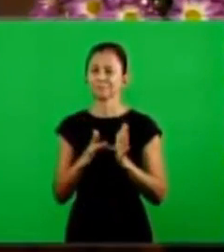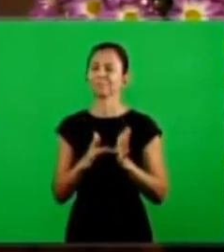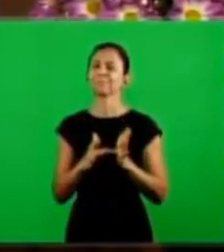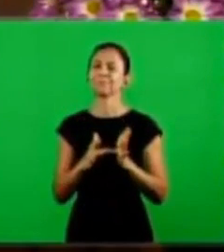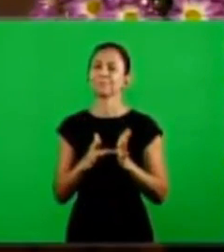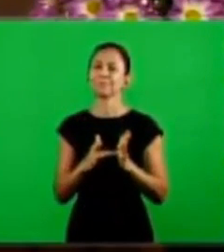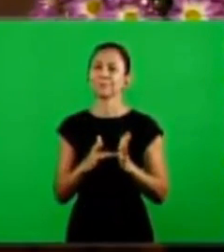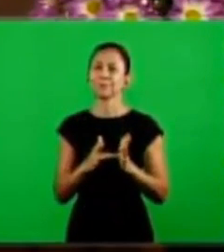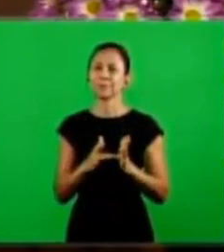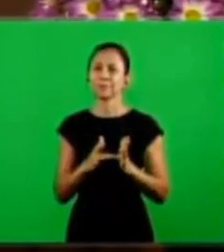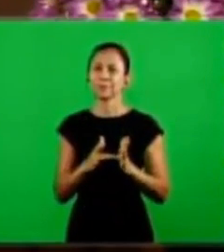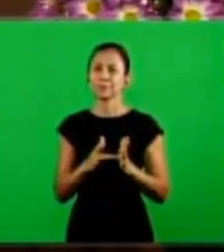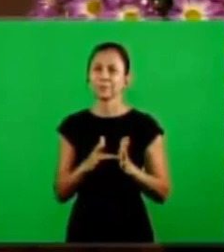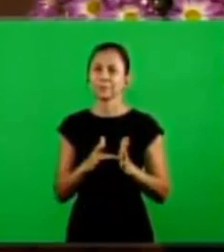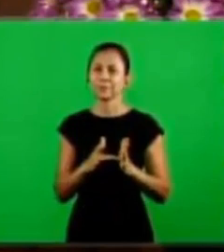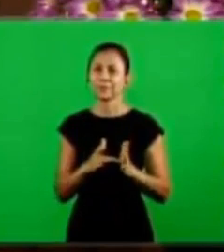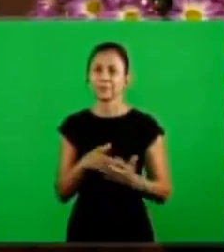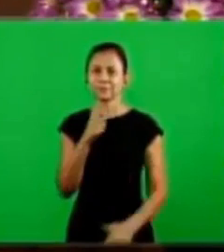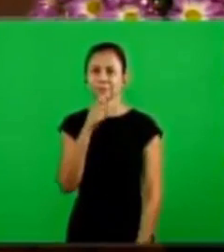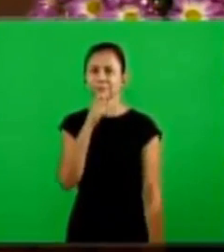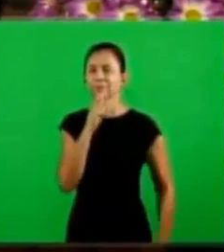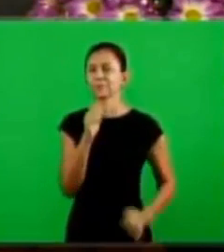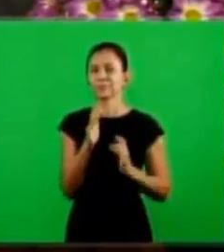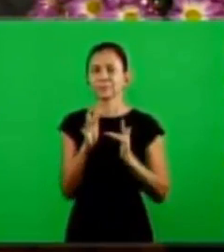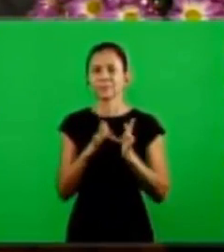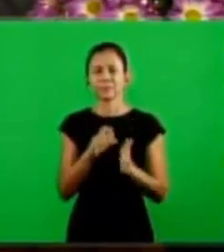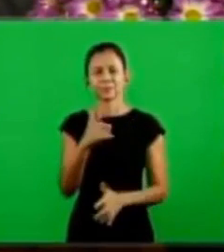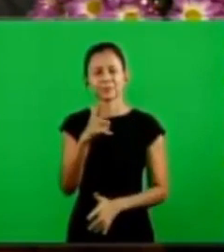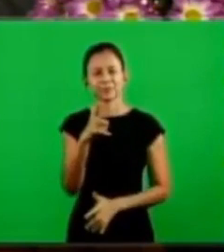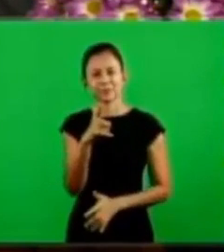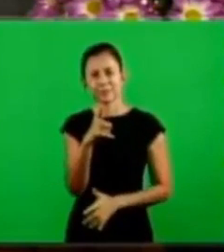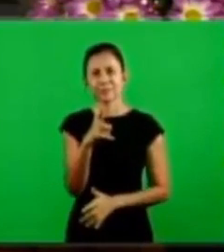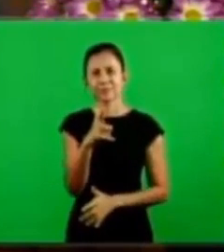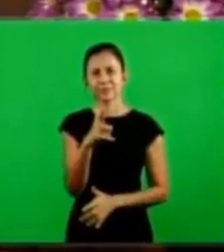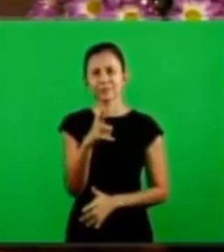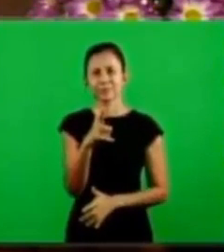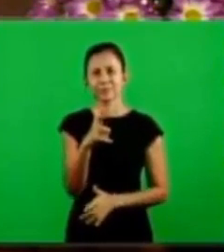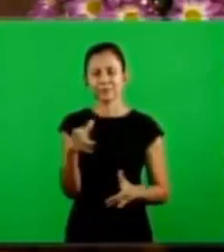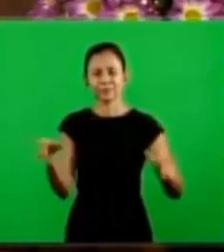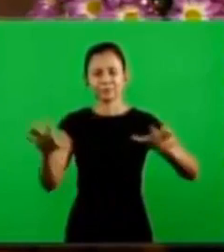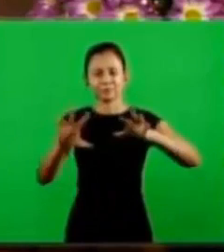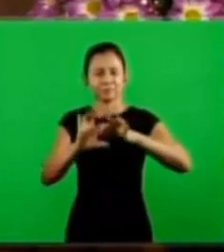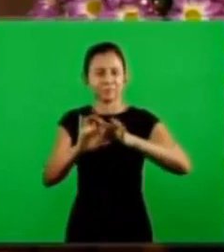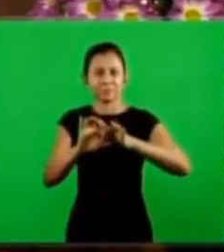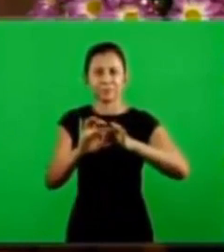Jesus. Without Jesus, there's no fellowship. Why not?